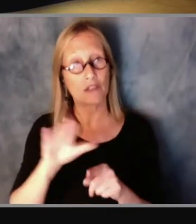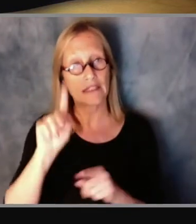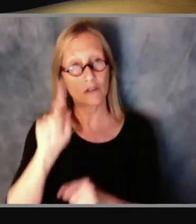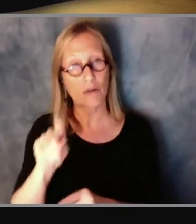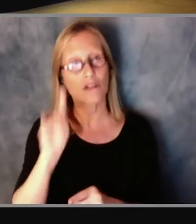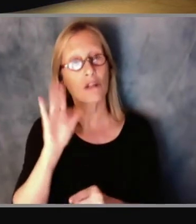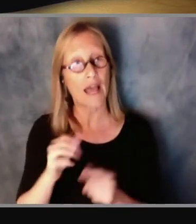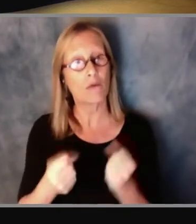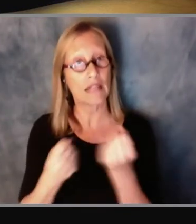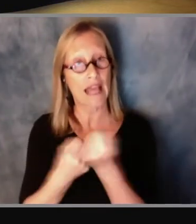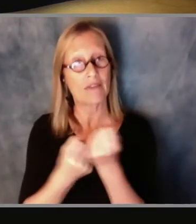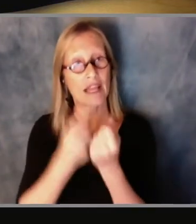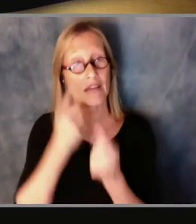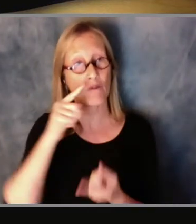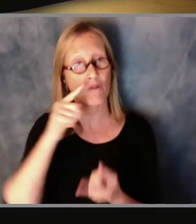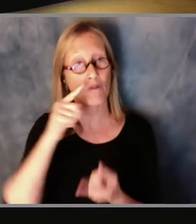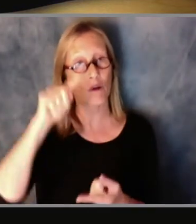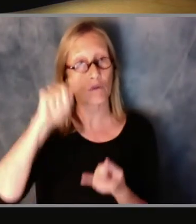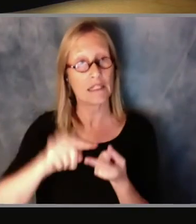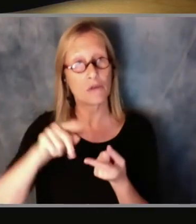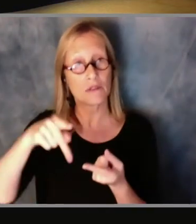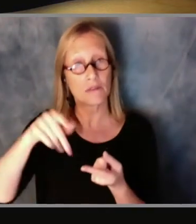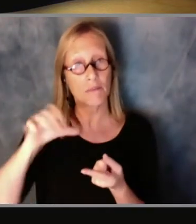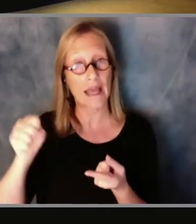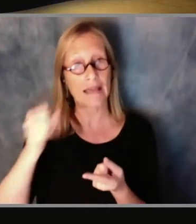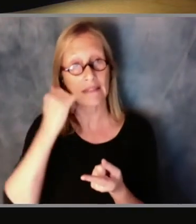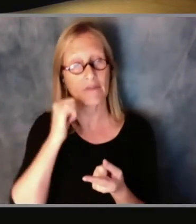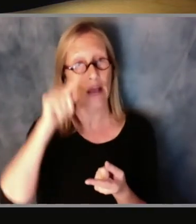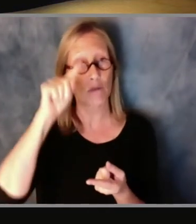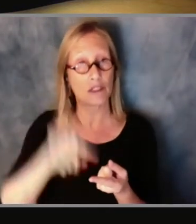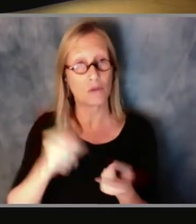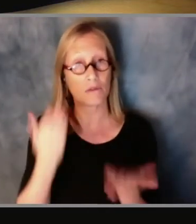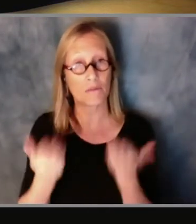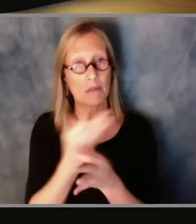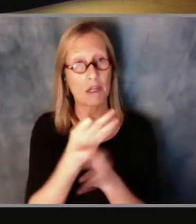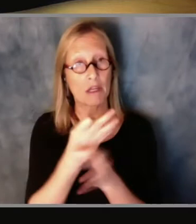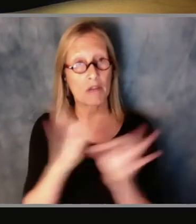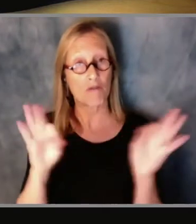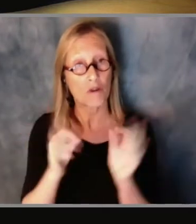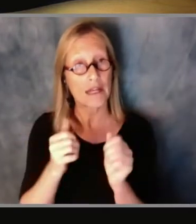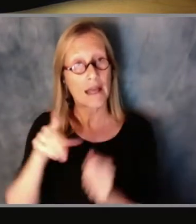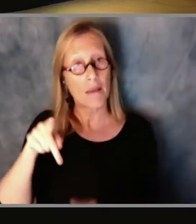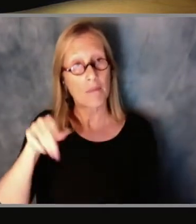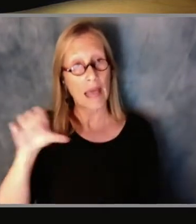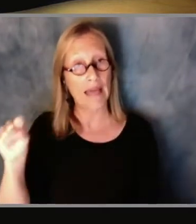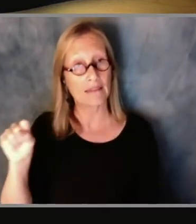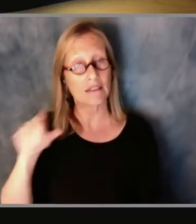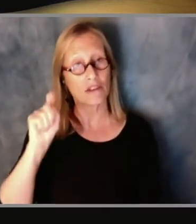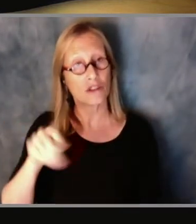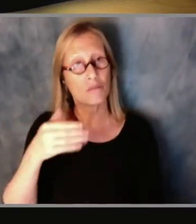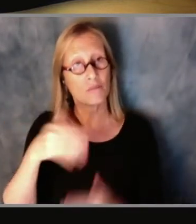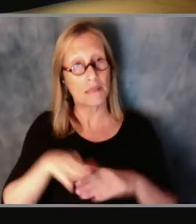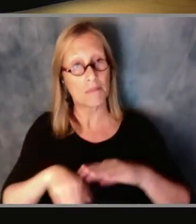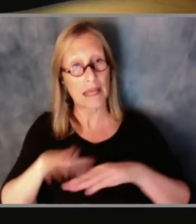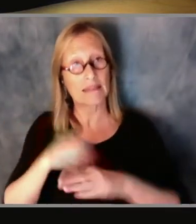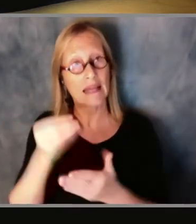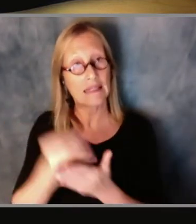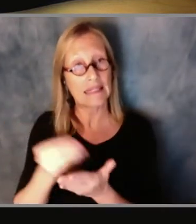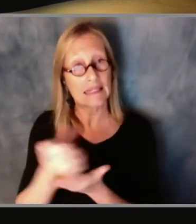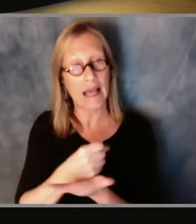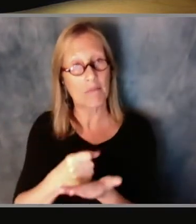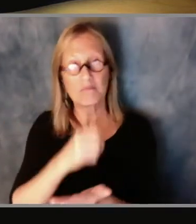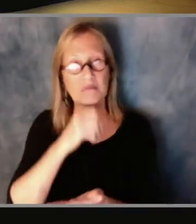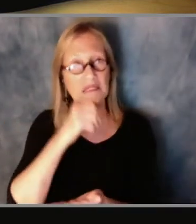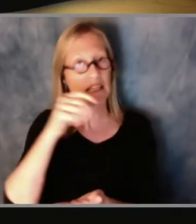pass. If not reduced, then a free pass. I believe that it should be based on income, and it doesn't necessarily need